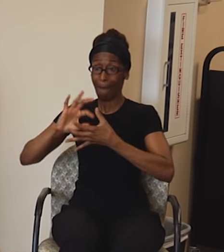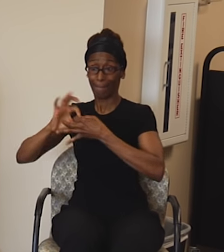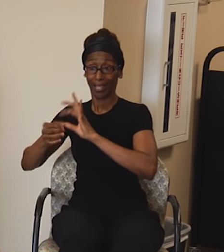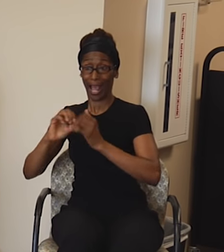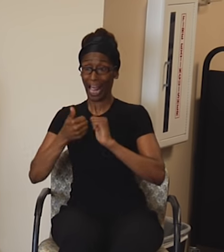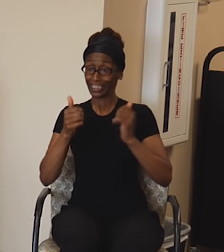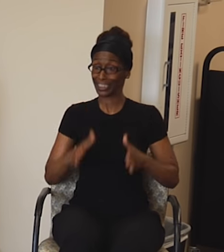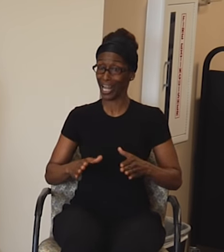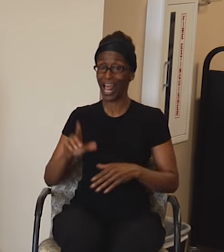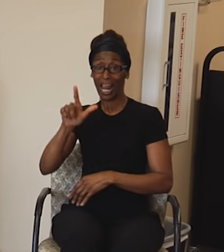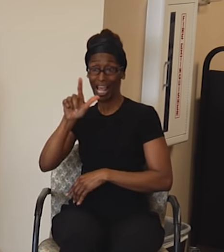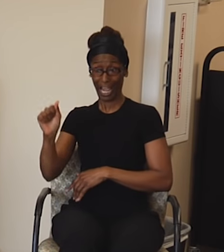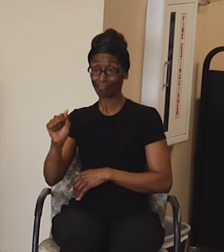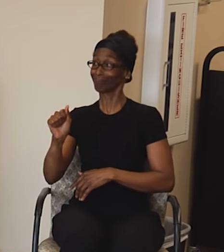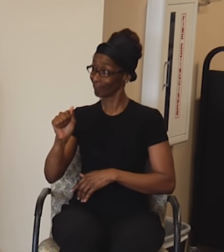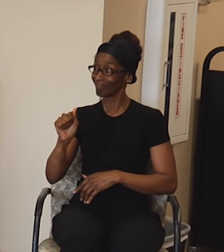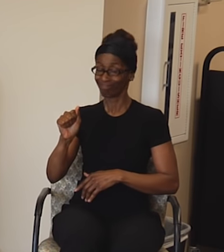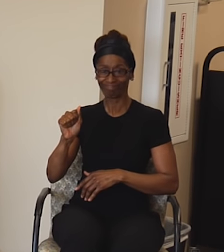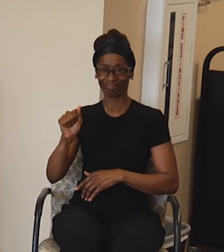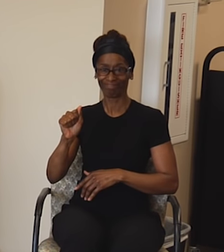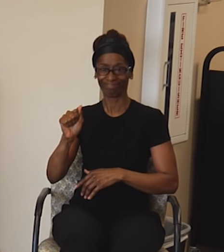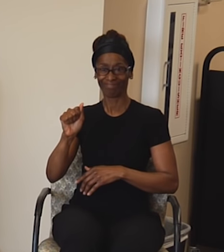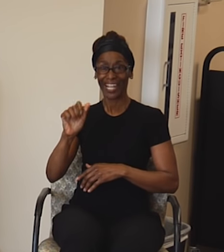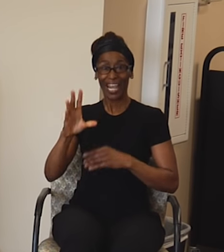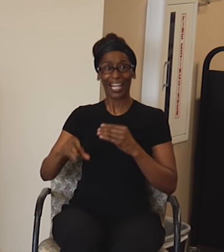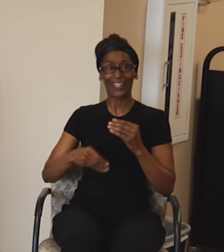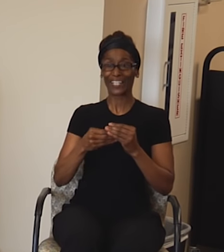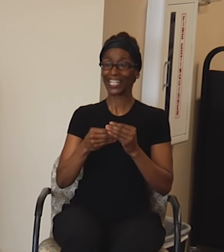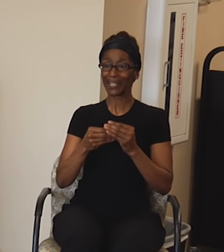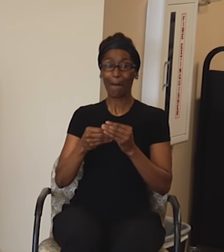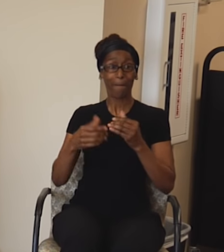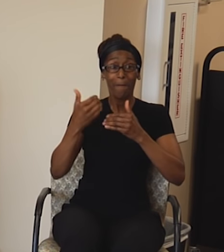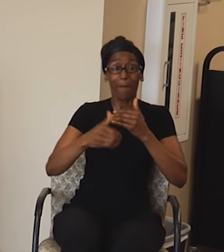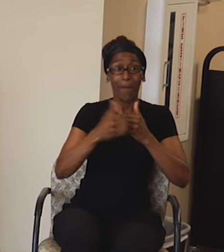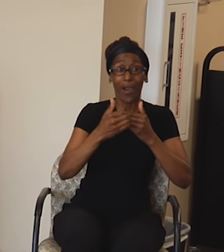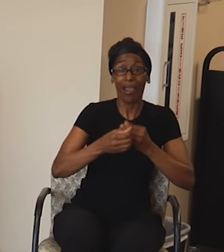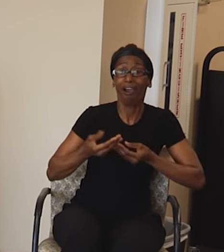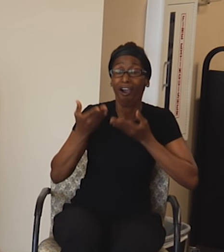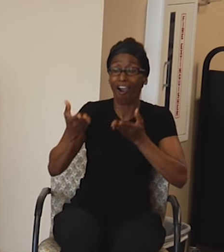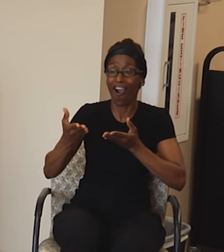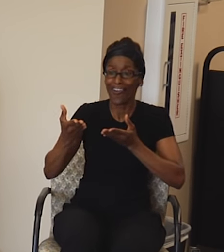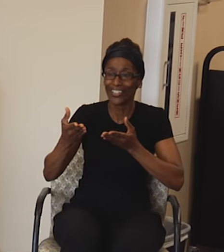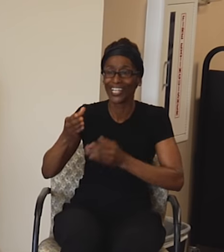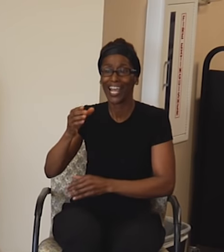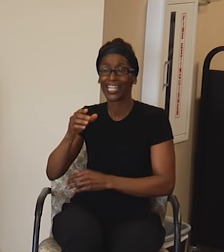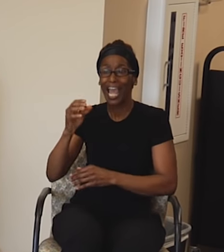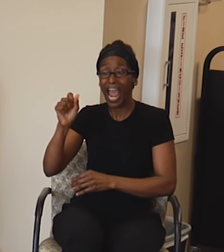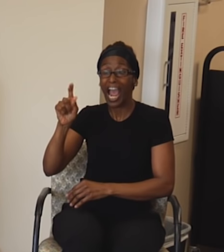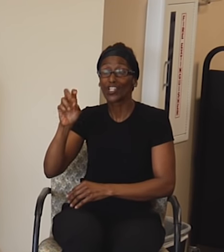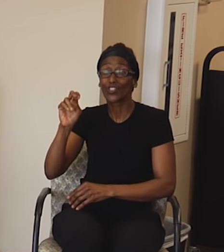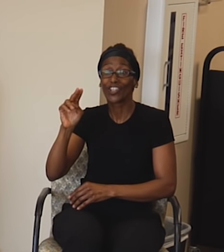Angeles and ended up supplying bread to the astronauts who took it to the moon. So,